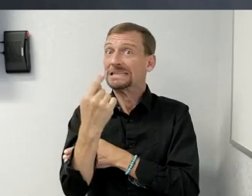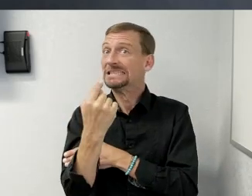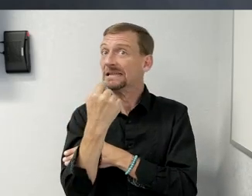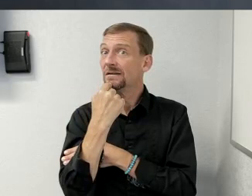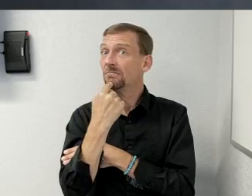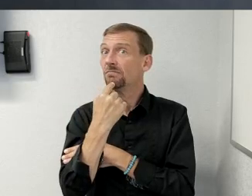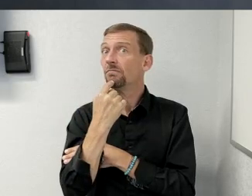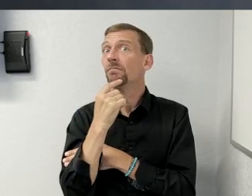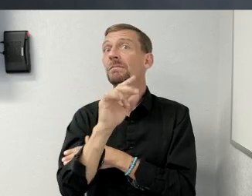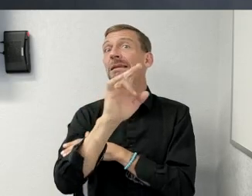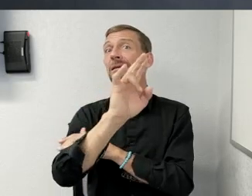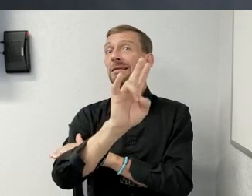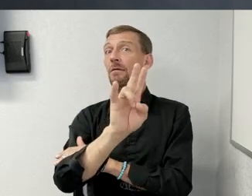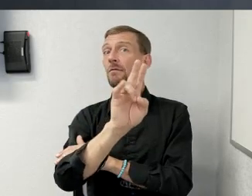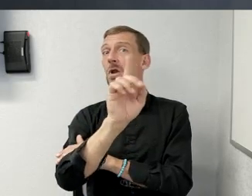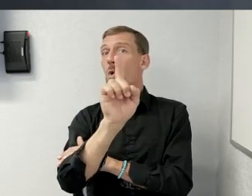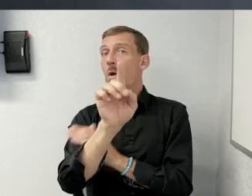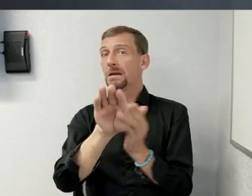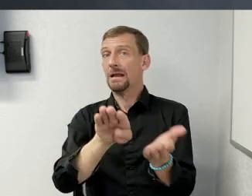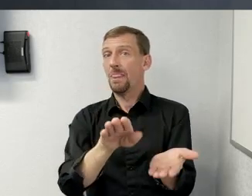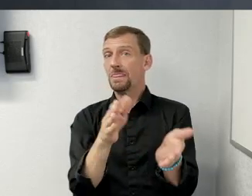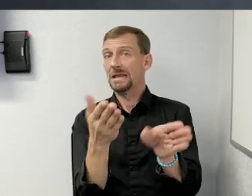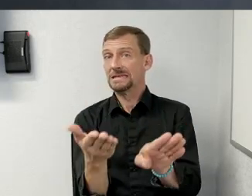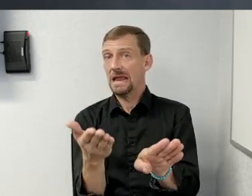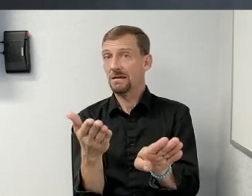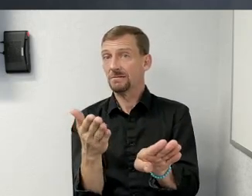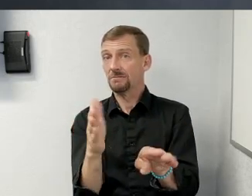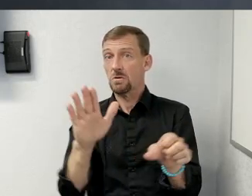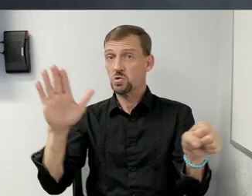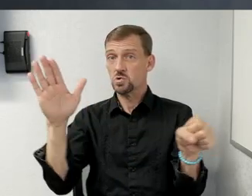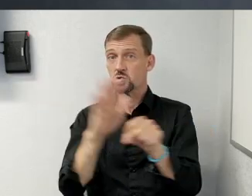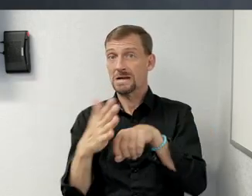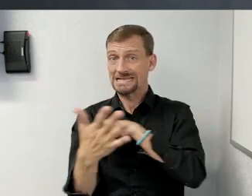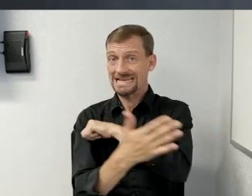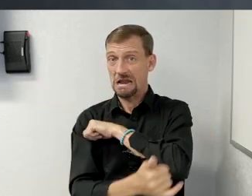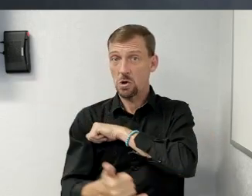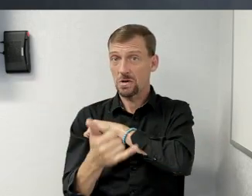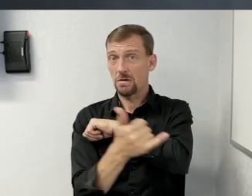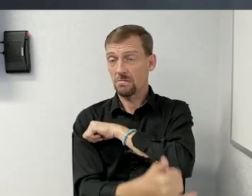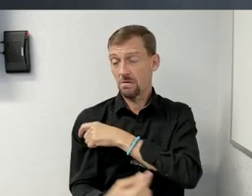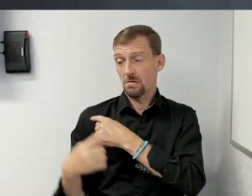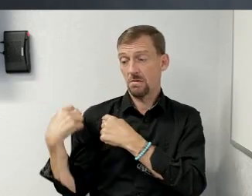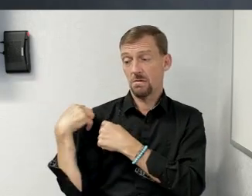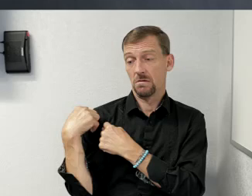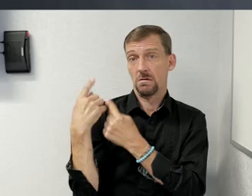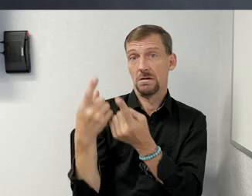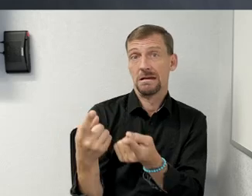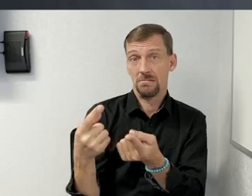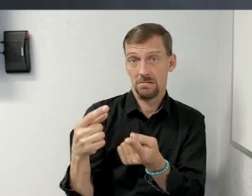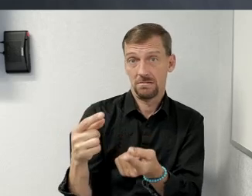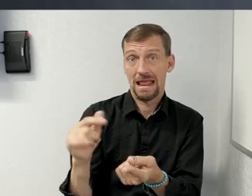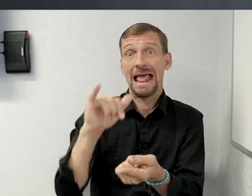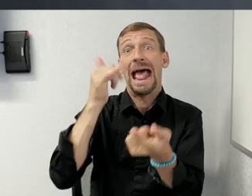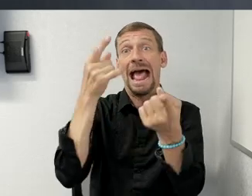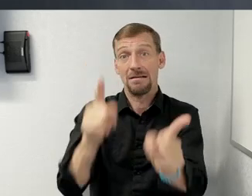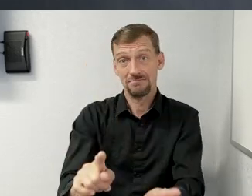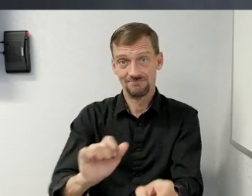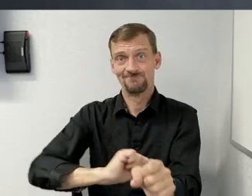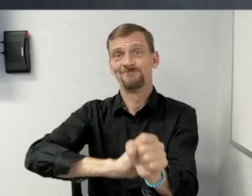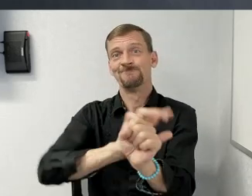reported that there have been 71 deaths across the entire county since the inception of this